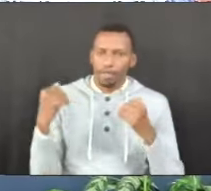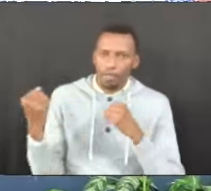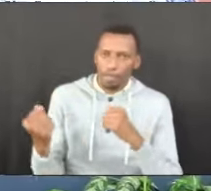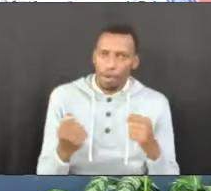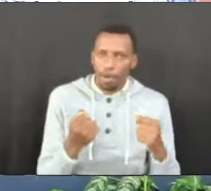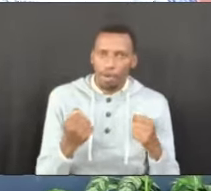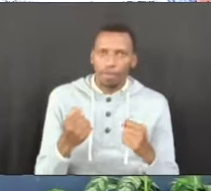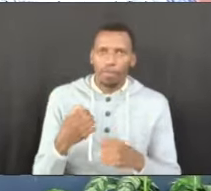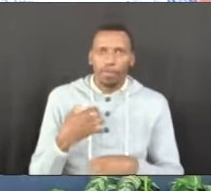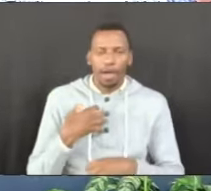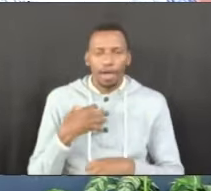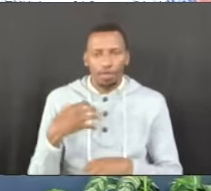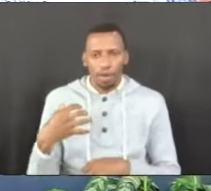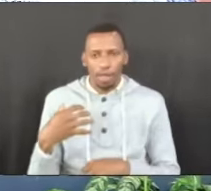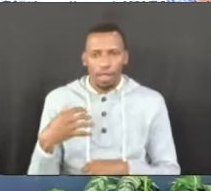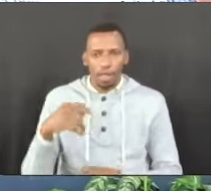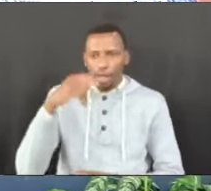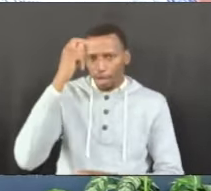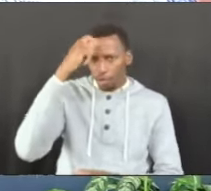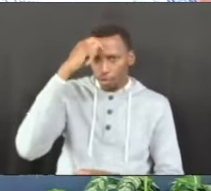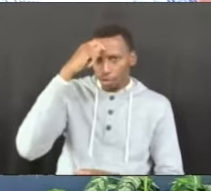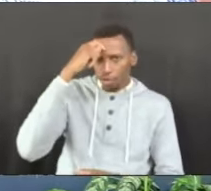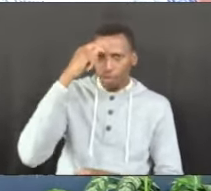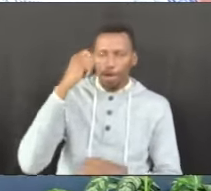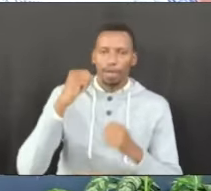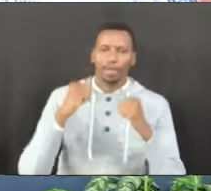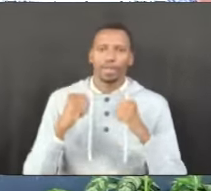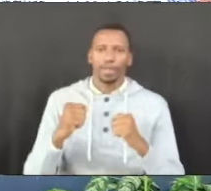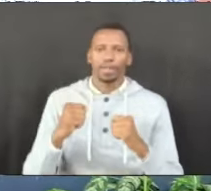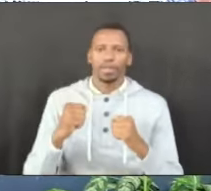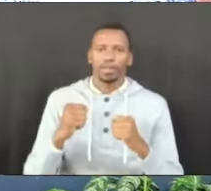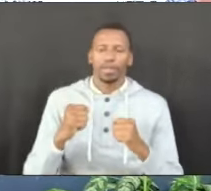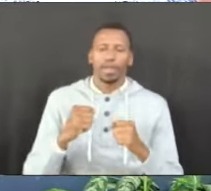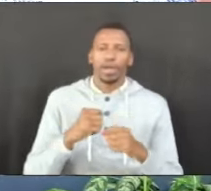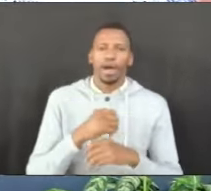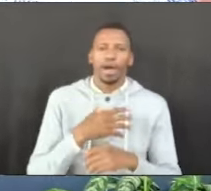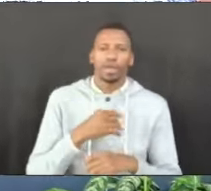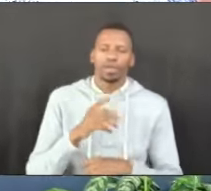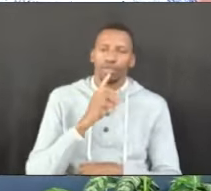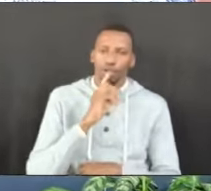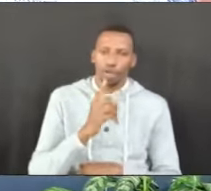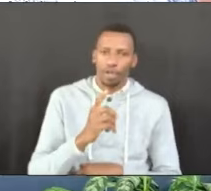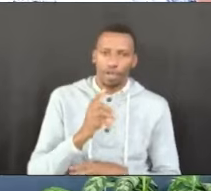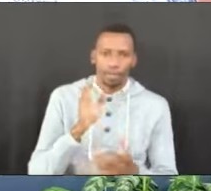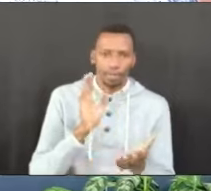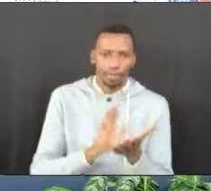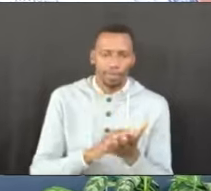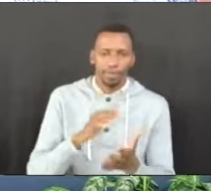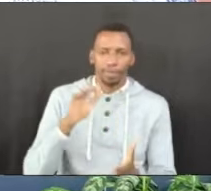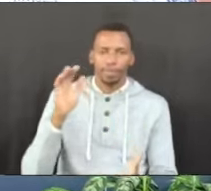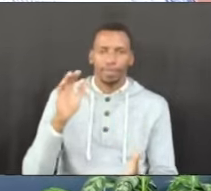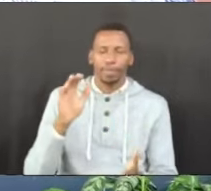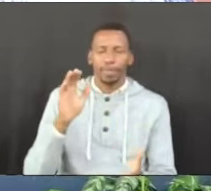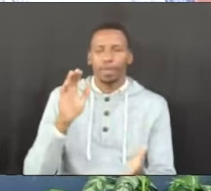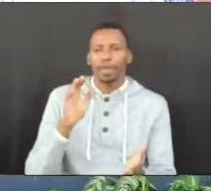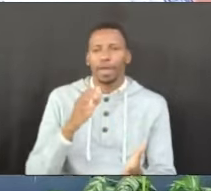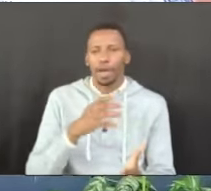wealth and wisdom and strength and honor and glory and